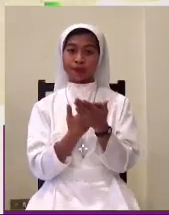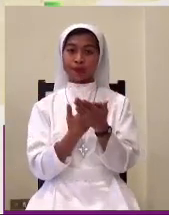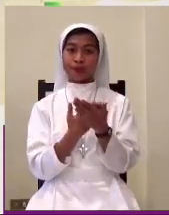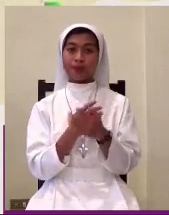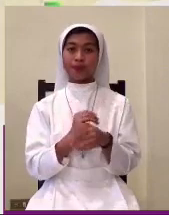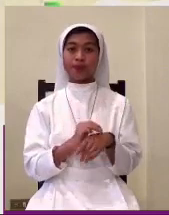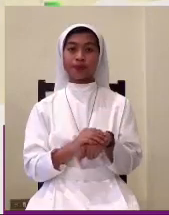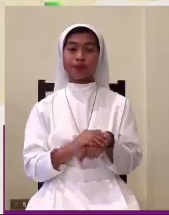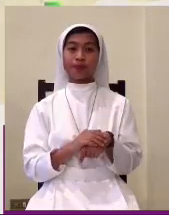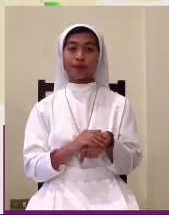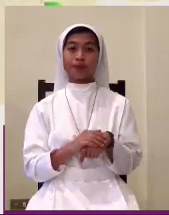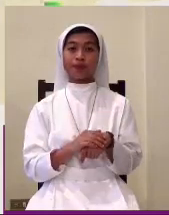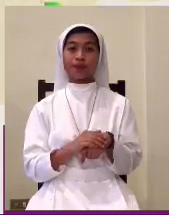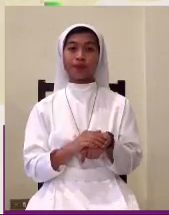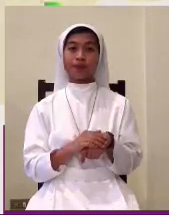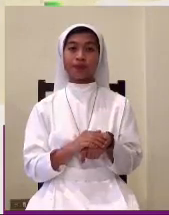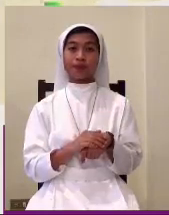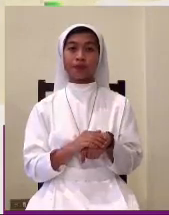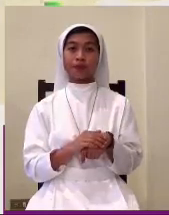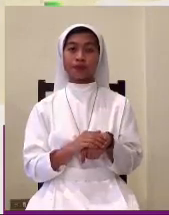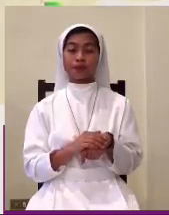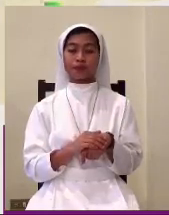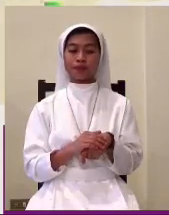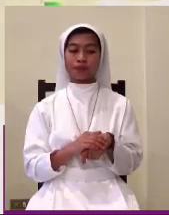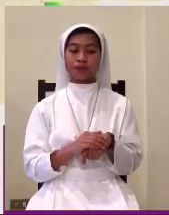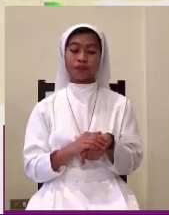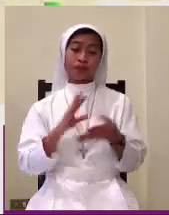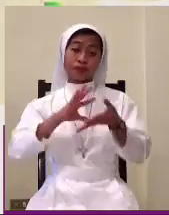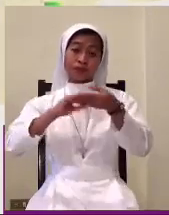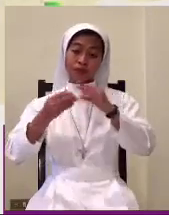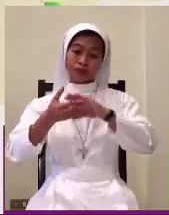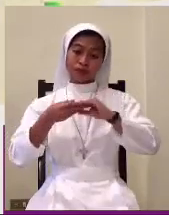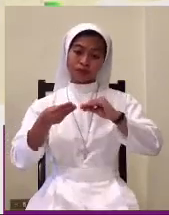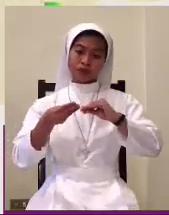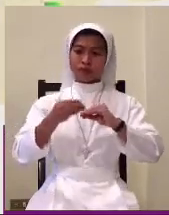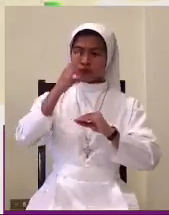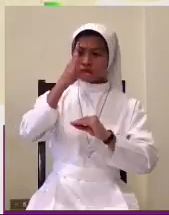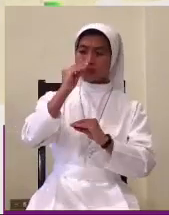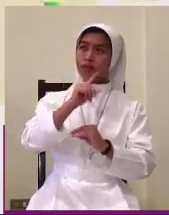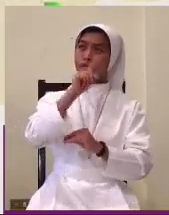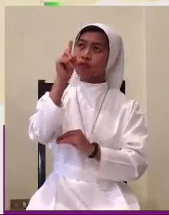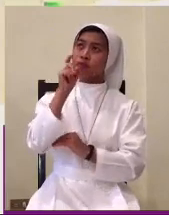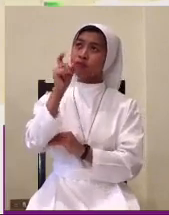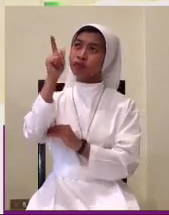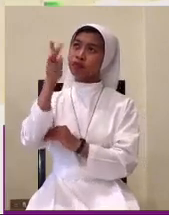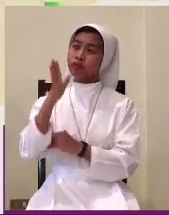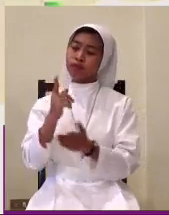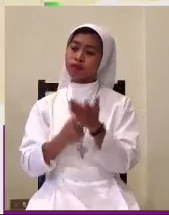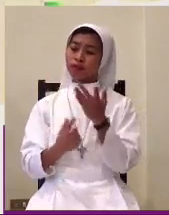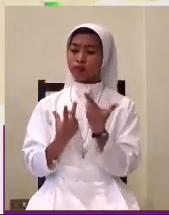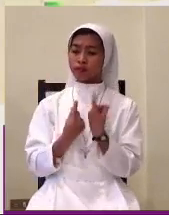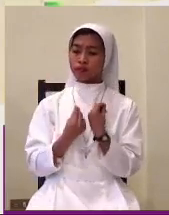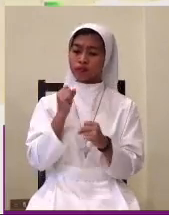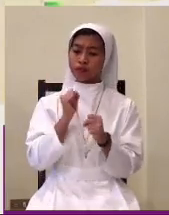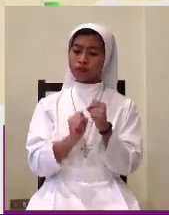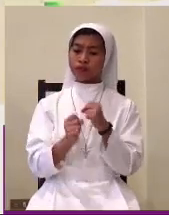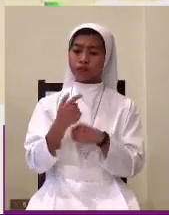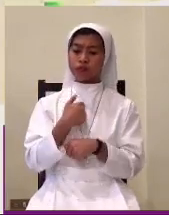One time, man asked God, "O God, what must I do so that I may be pleasing to